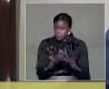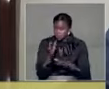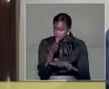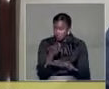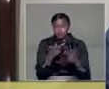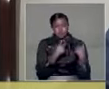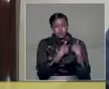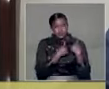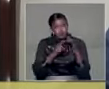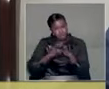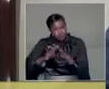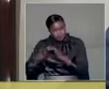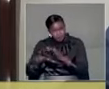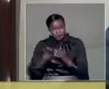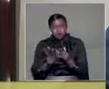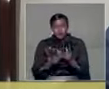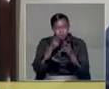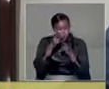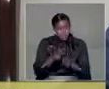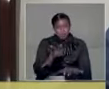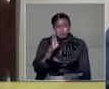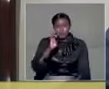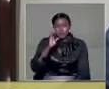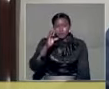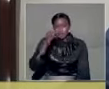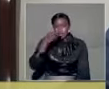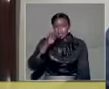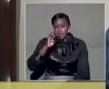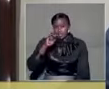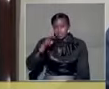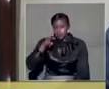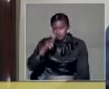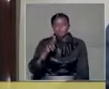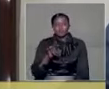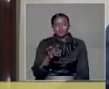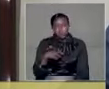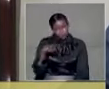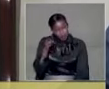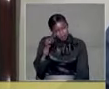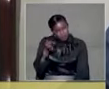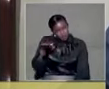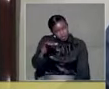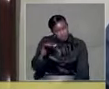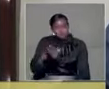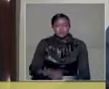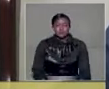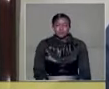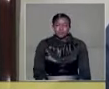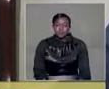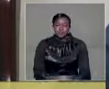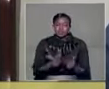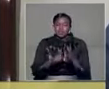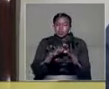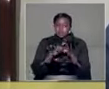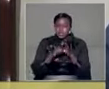refugees, Honorable Musa Echeru, went, visited the area, and the matter has now been more or